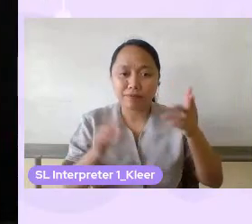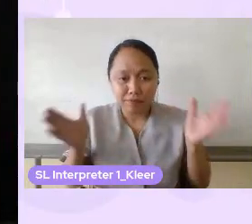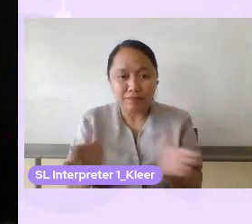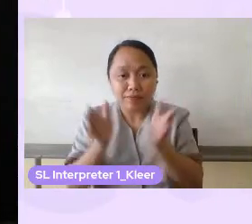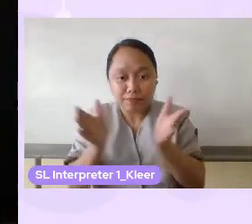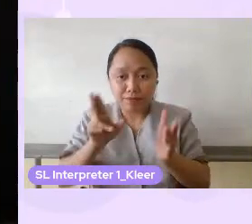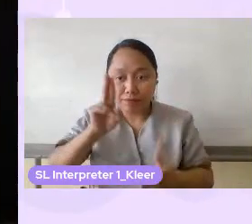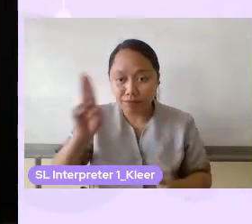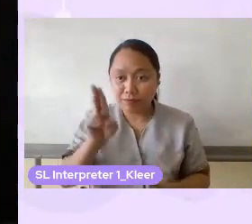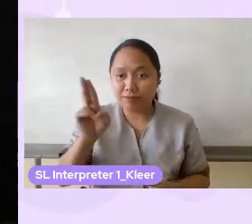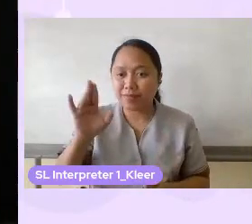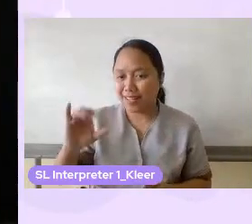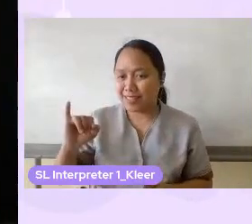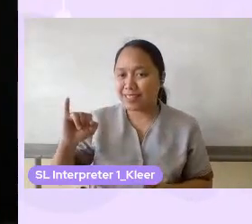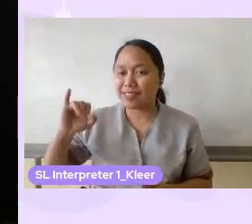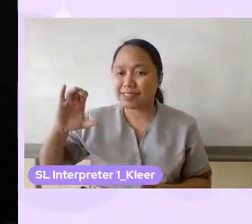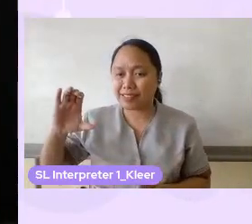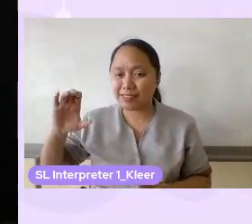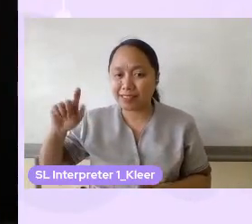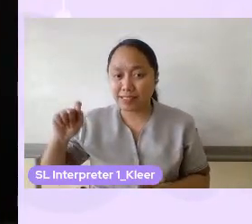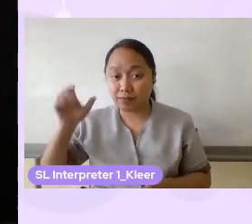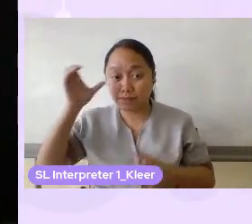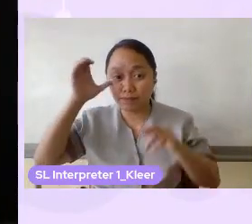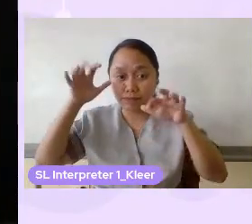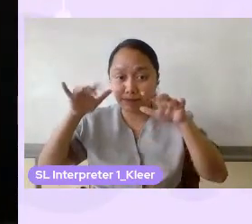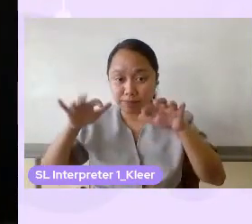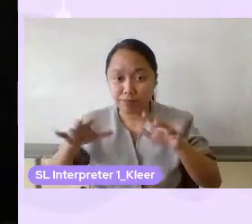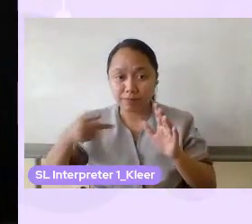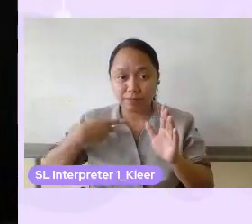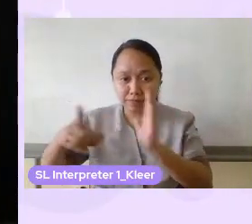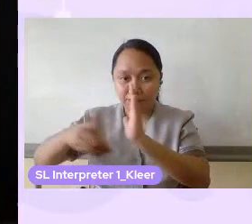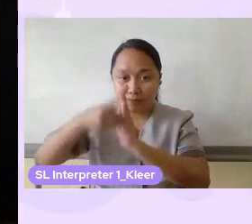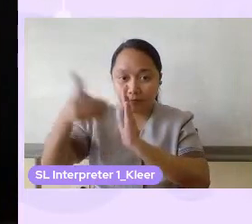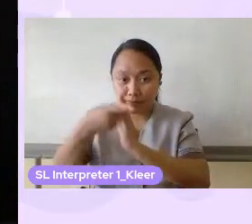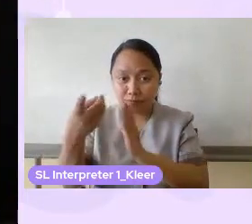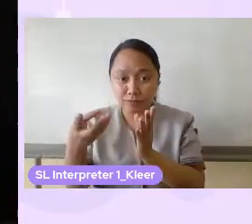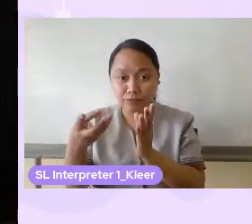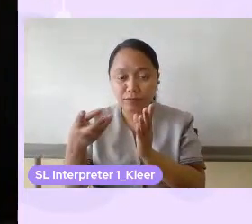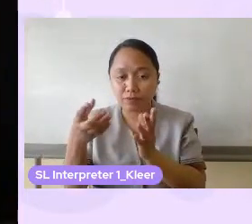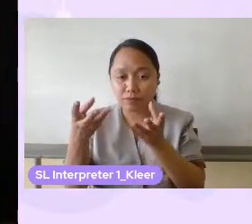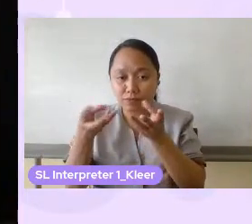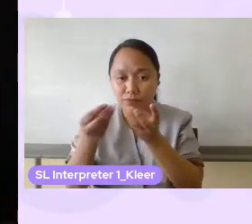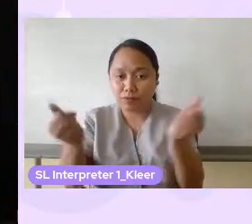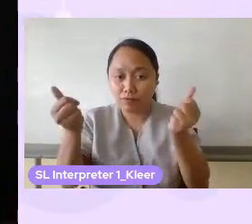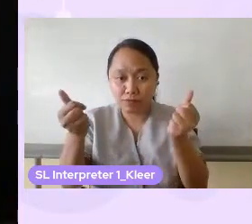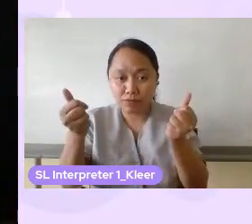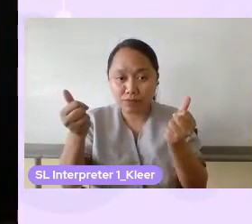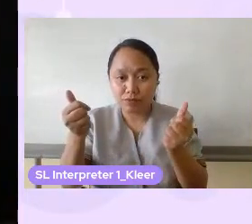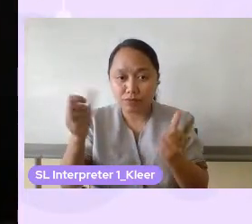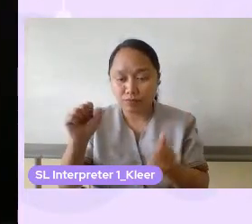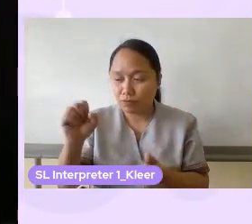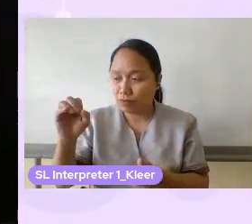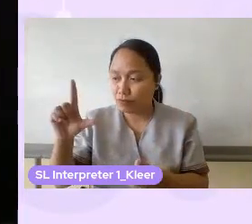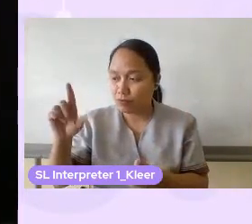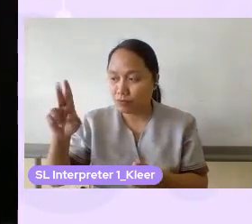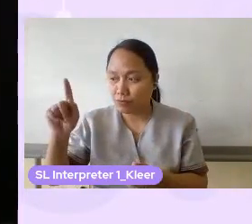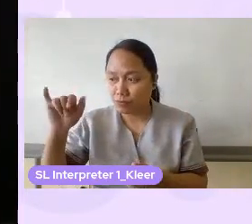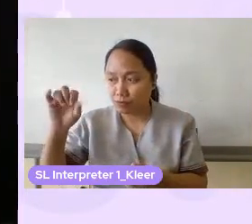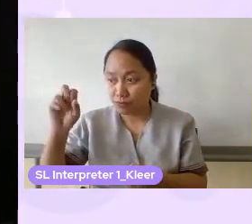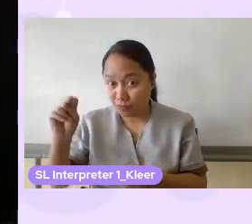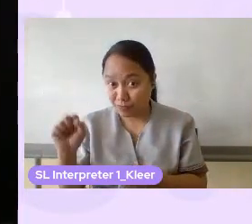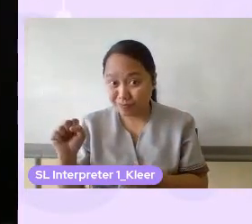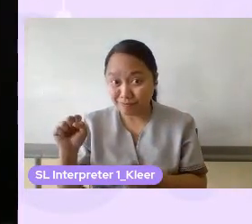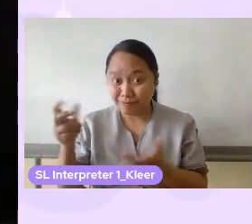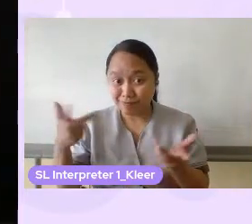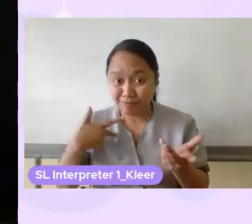ICT. Magkaroon po tayo ng trust sa digital solutions, kung saan gagamitin po natin ito to promote gender equality. Kaya nga